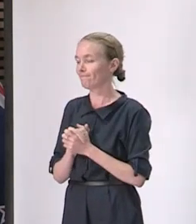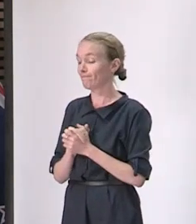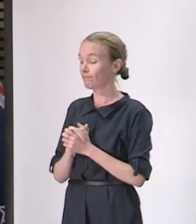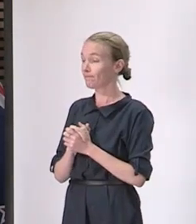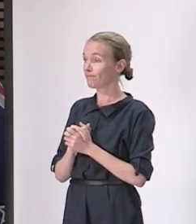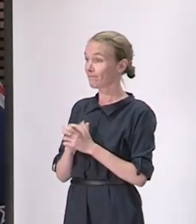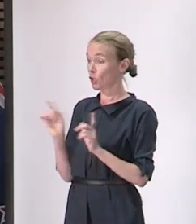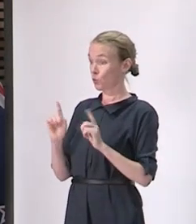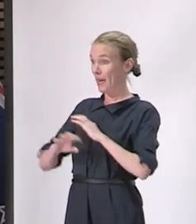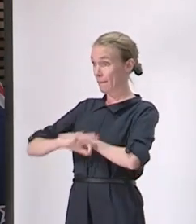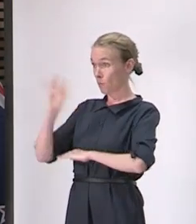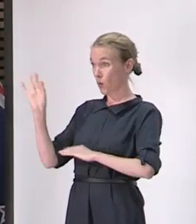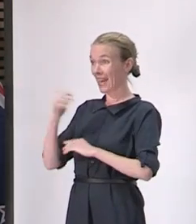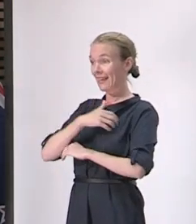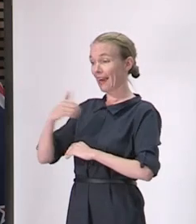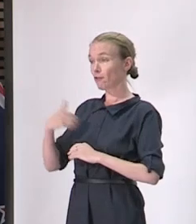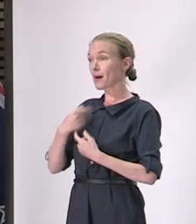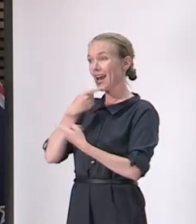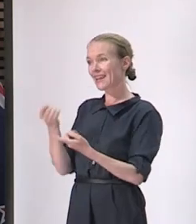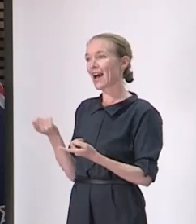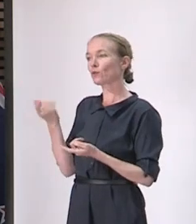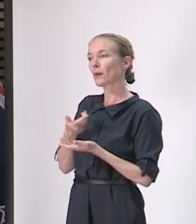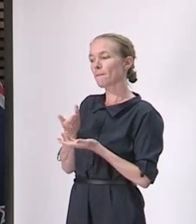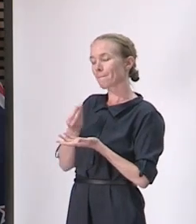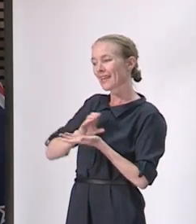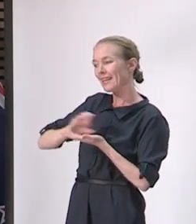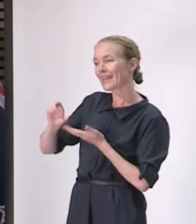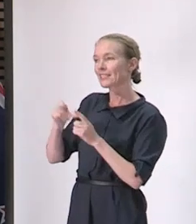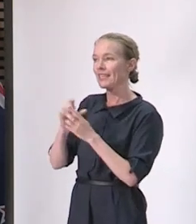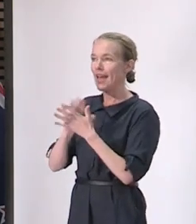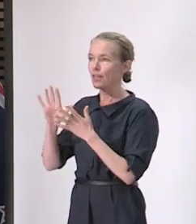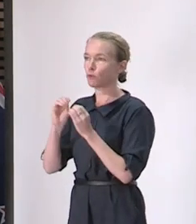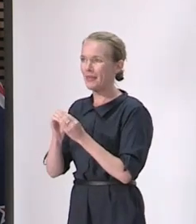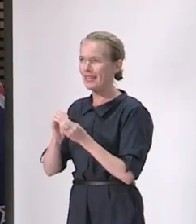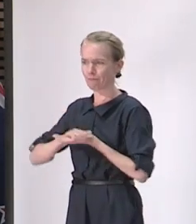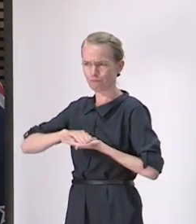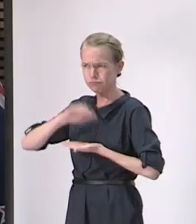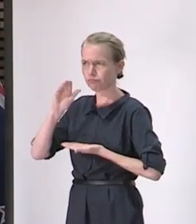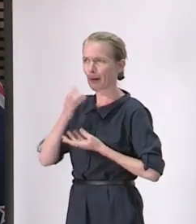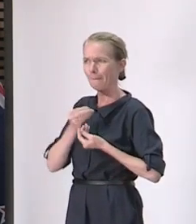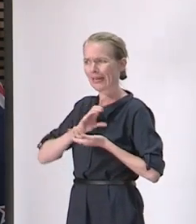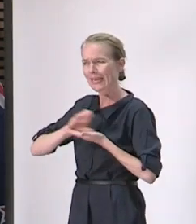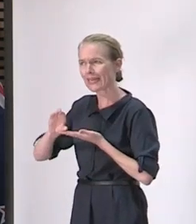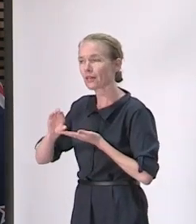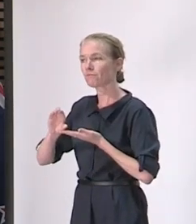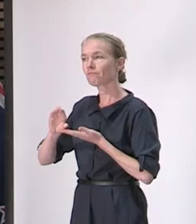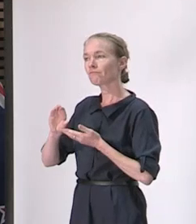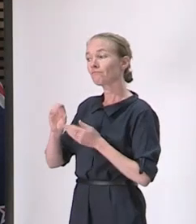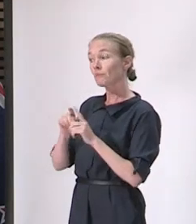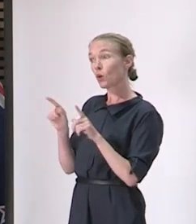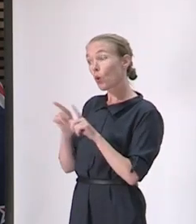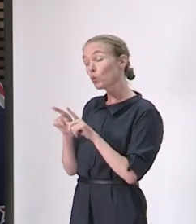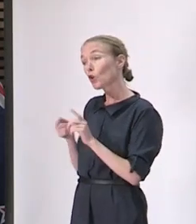boards, as well as additional funding to support DHBs to deliver more services, more surgeries, more